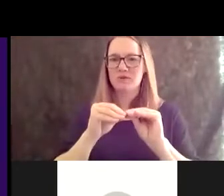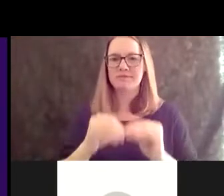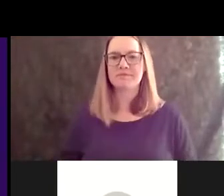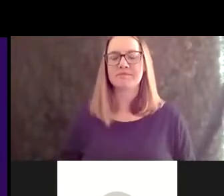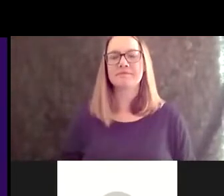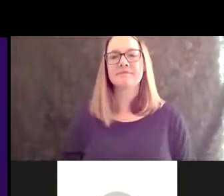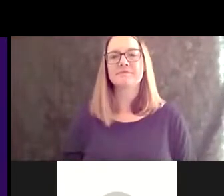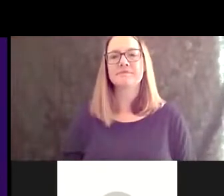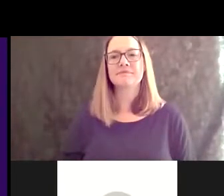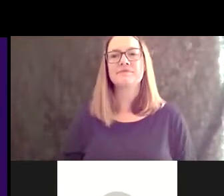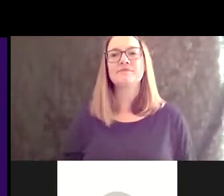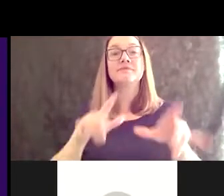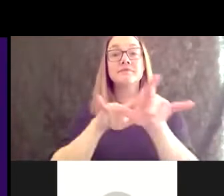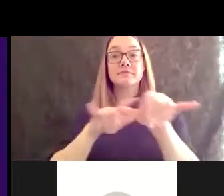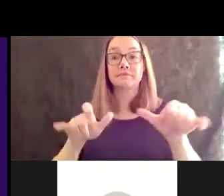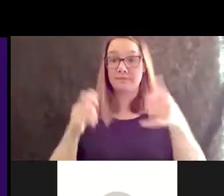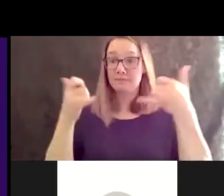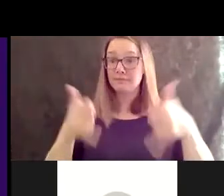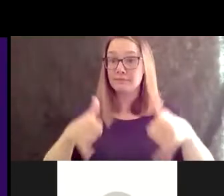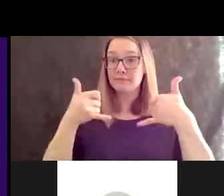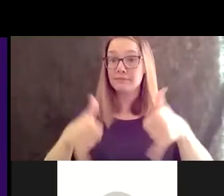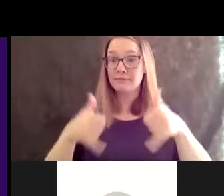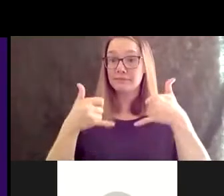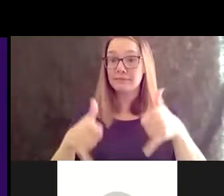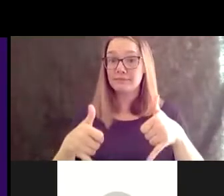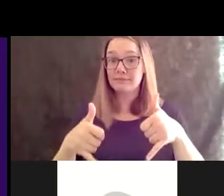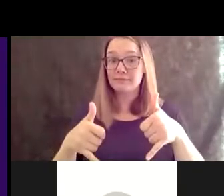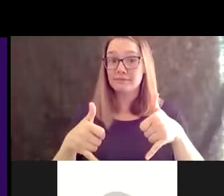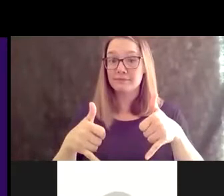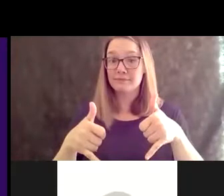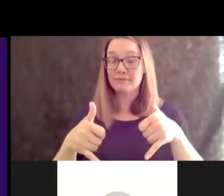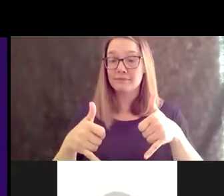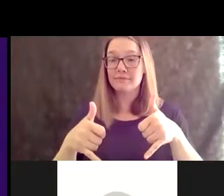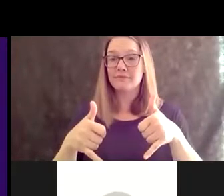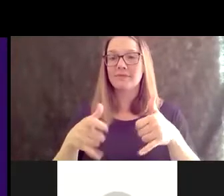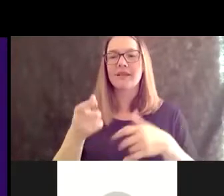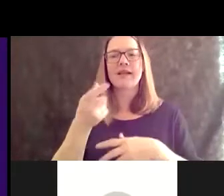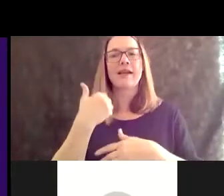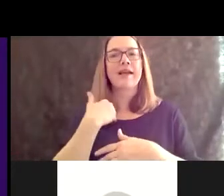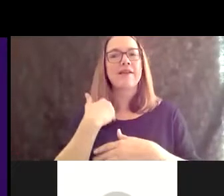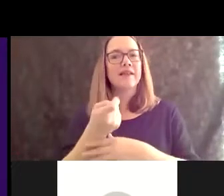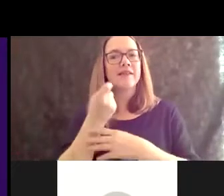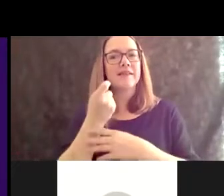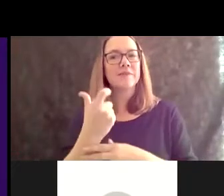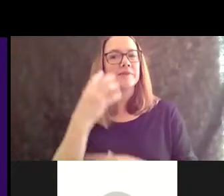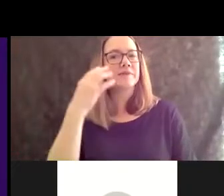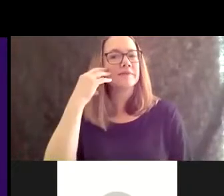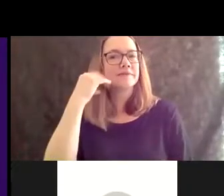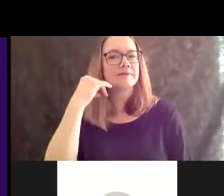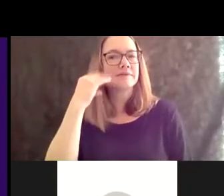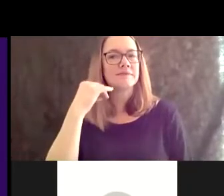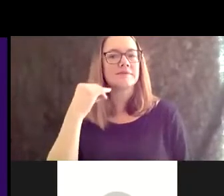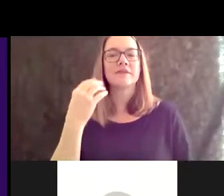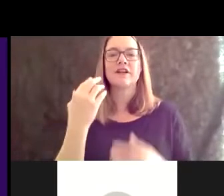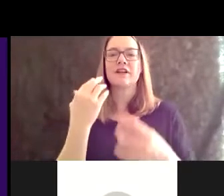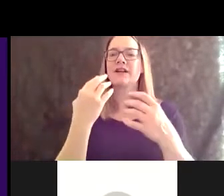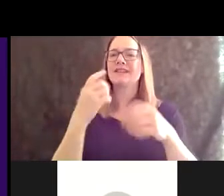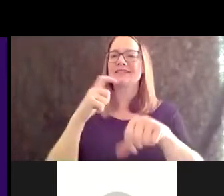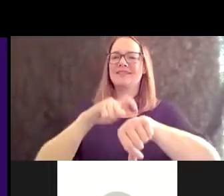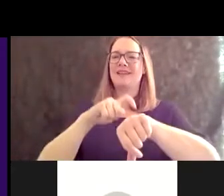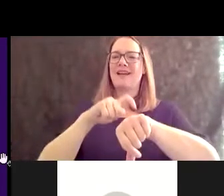While playing, there's also a bit of experience of freedom of time.